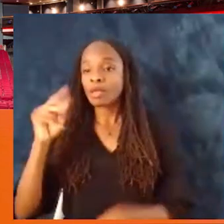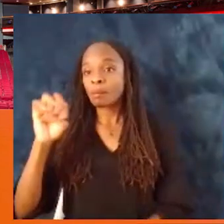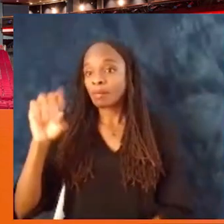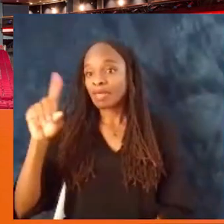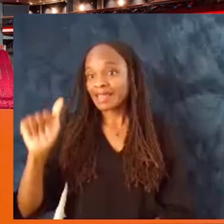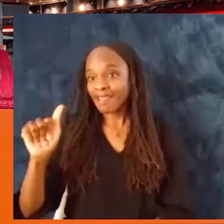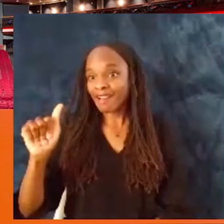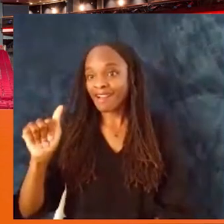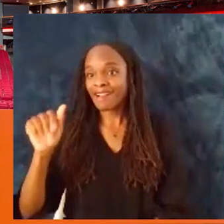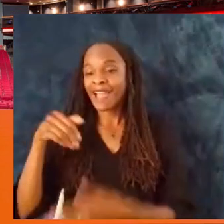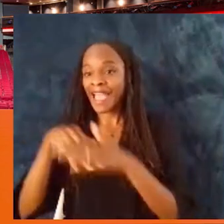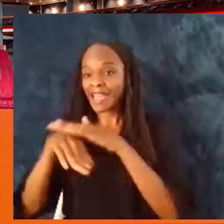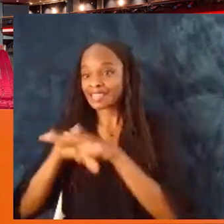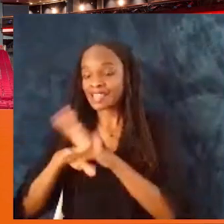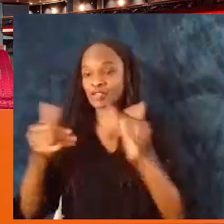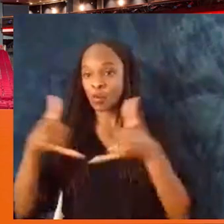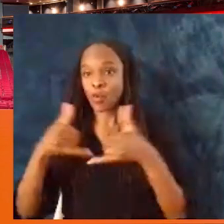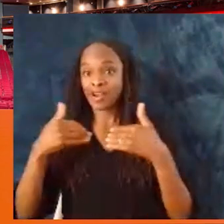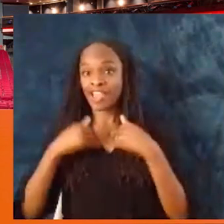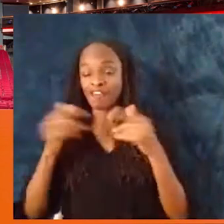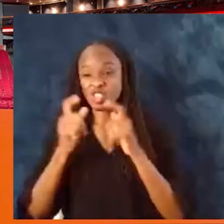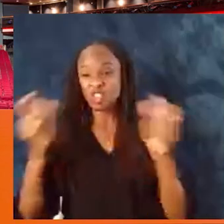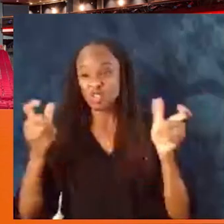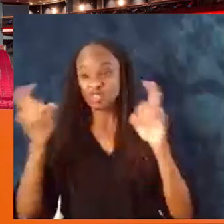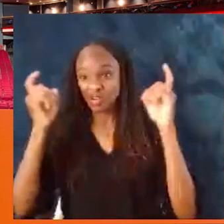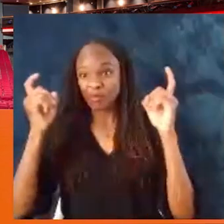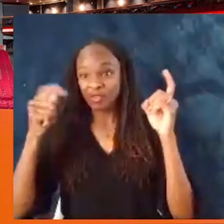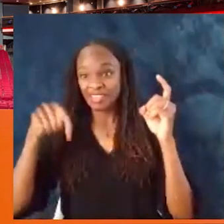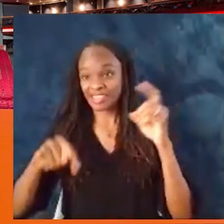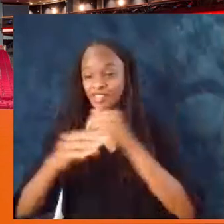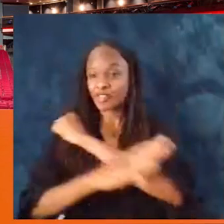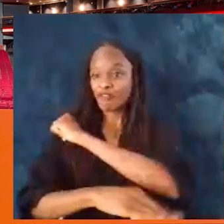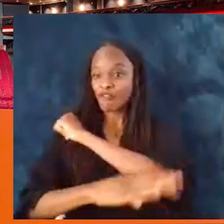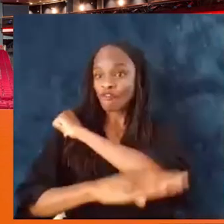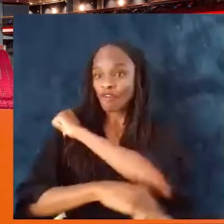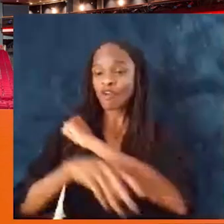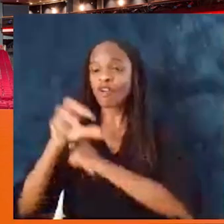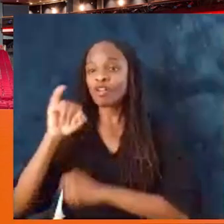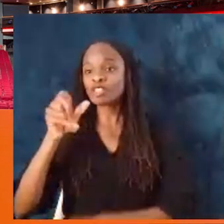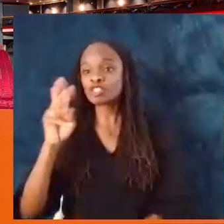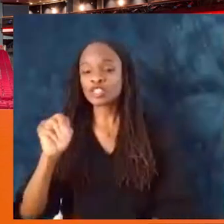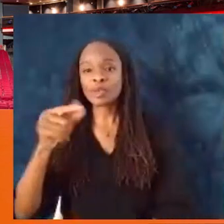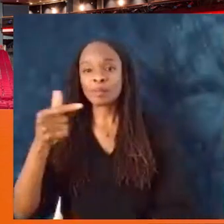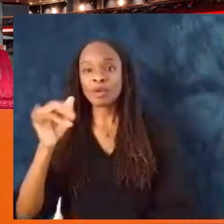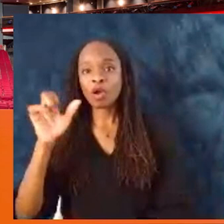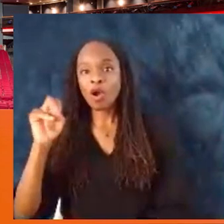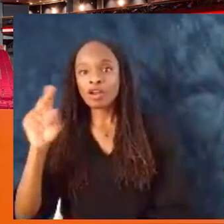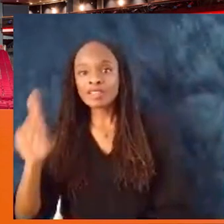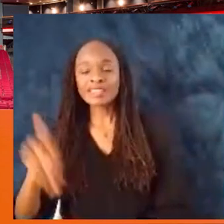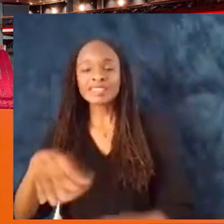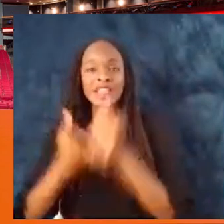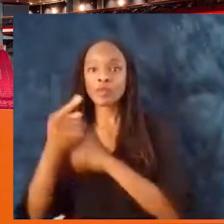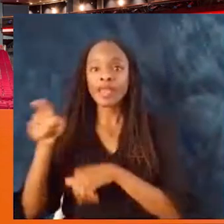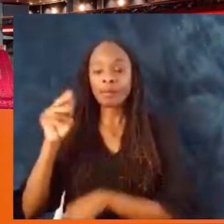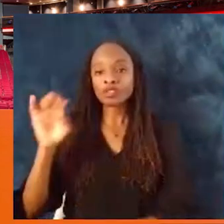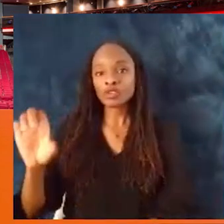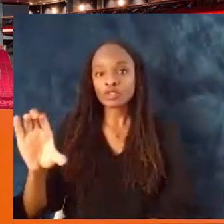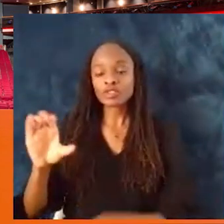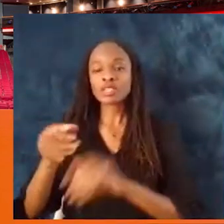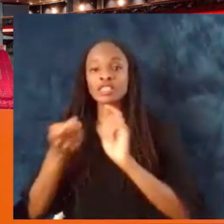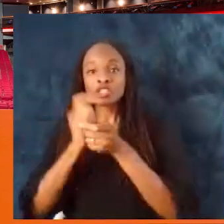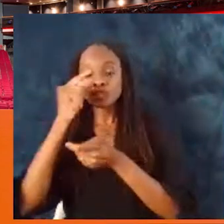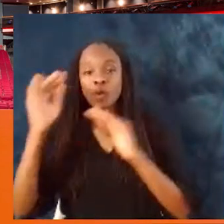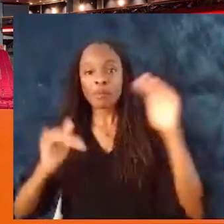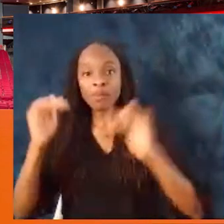award ceremony coming up this fall, Jim Garland and everyone at Microsoft, Change for Balance, Matt Bauer, Johnny